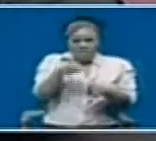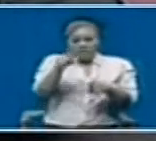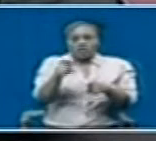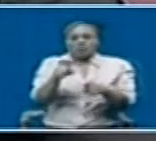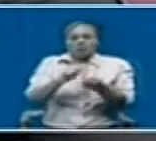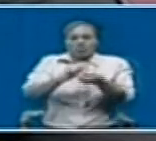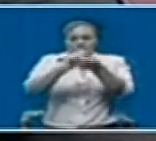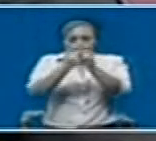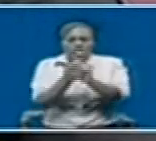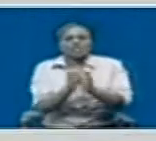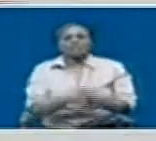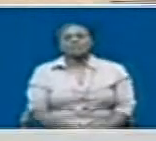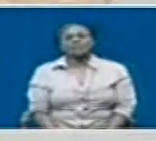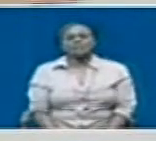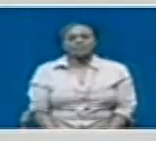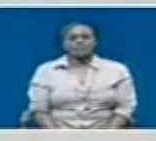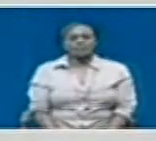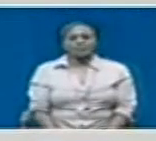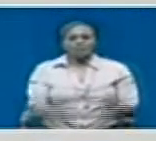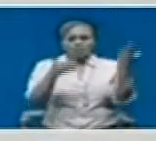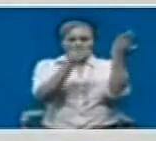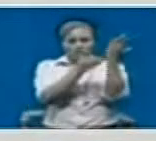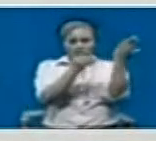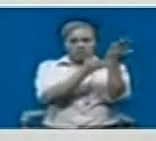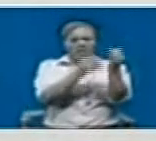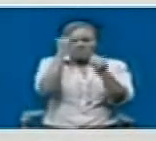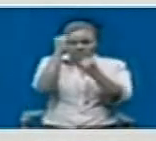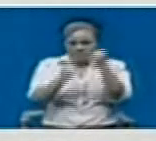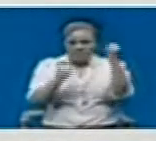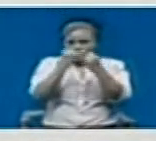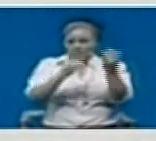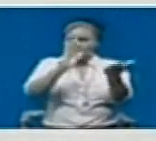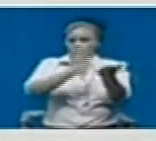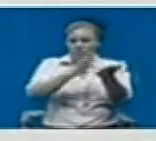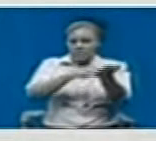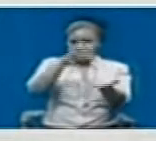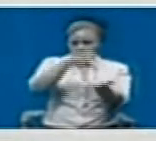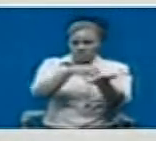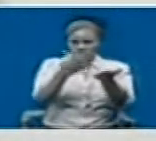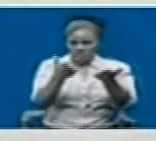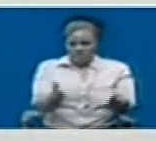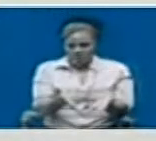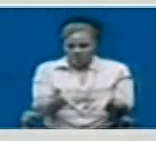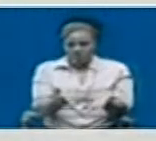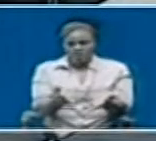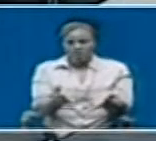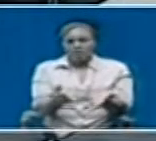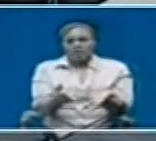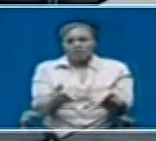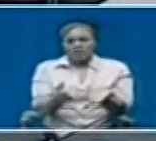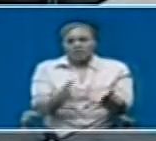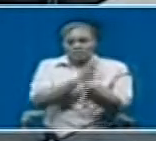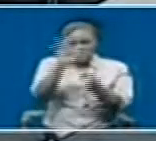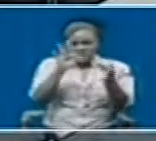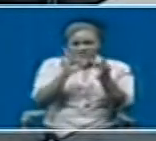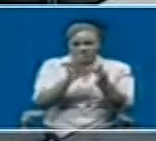them. Great. And Doctor, I'll let you have the final remarks in this case as we churn out specific